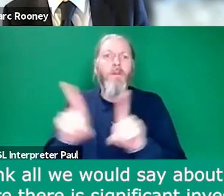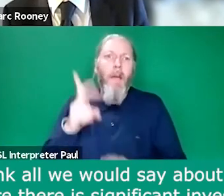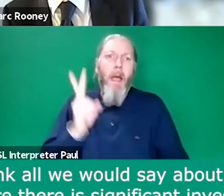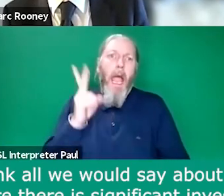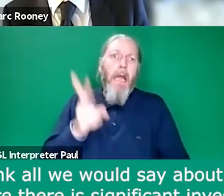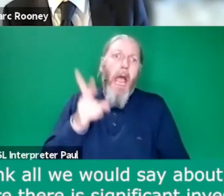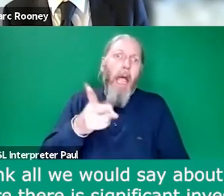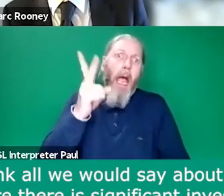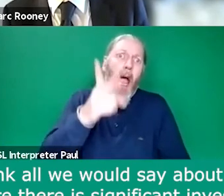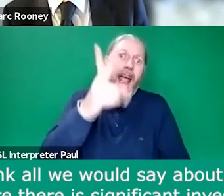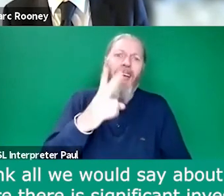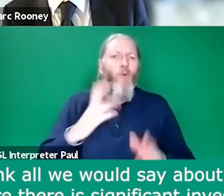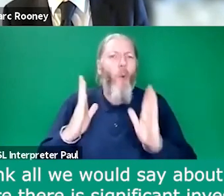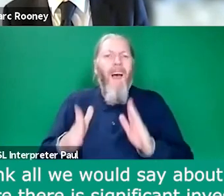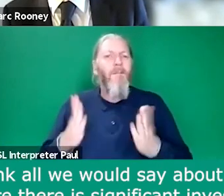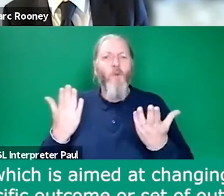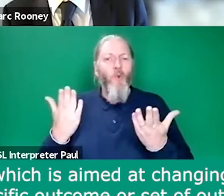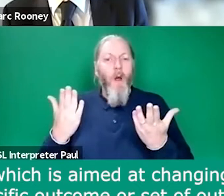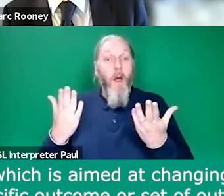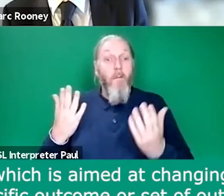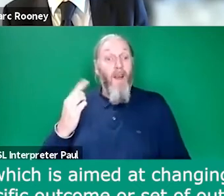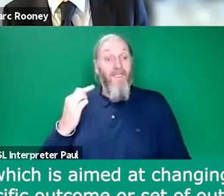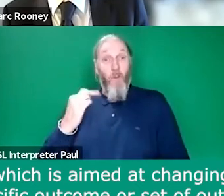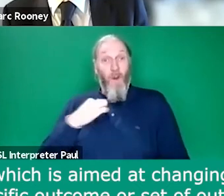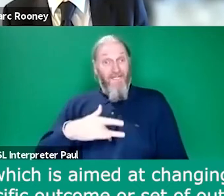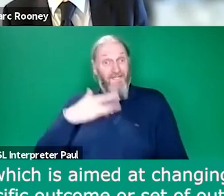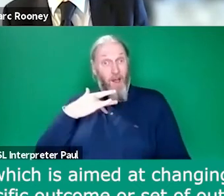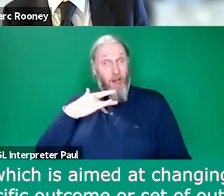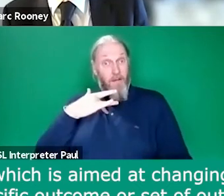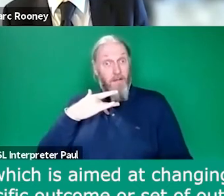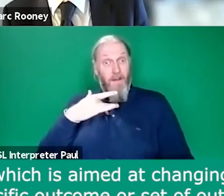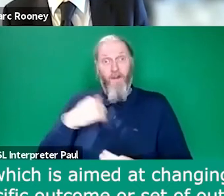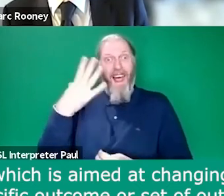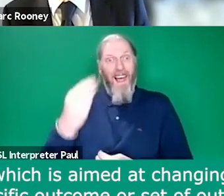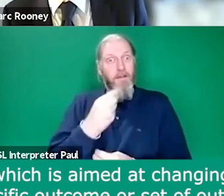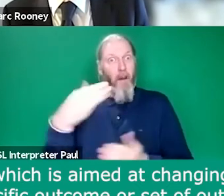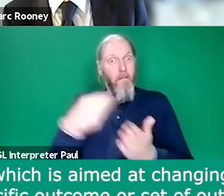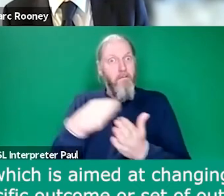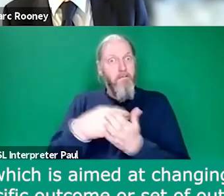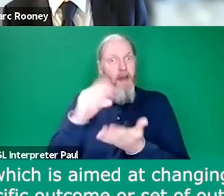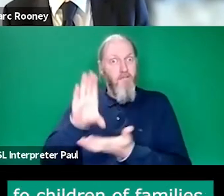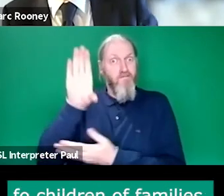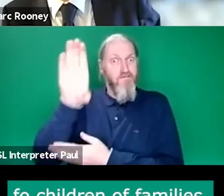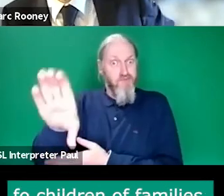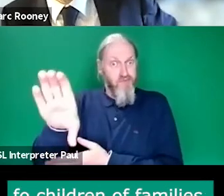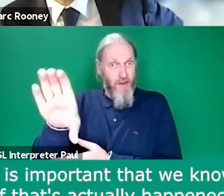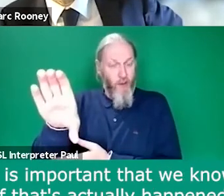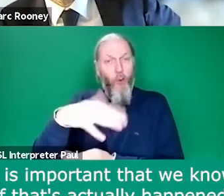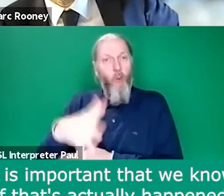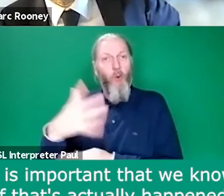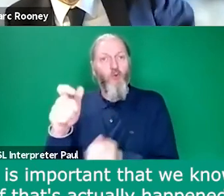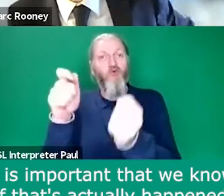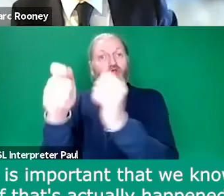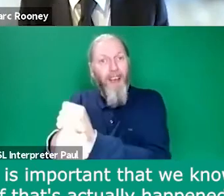there is significant investment which is aimed at changing a specific outcome or set of outcomes for children and families, it